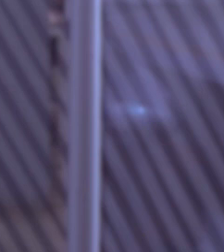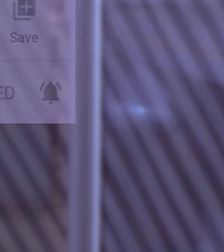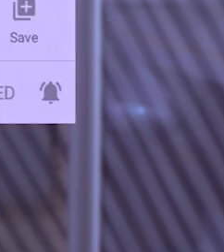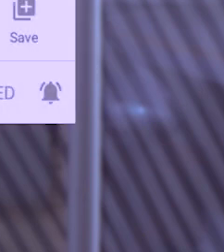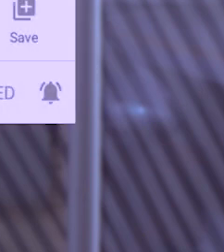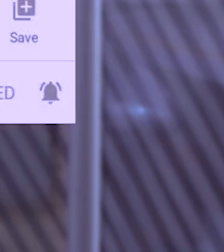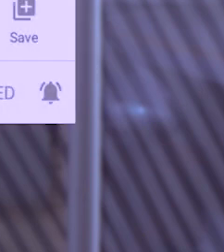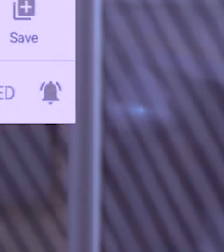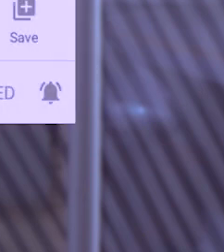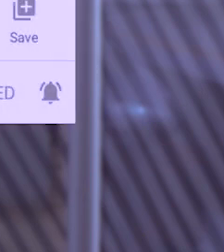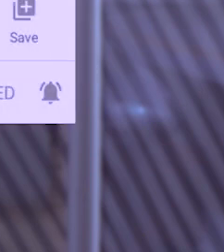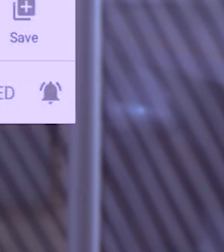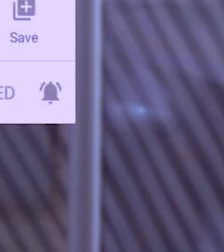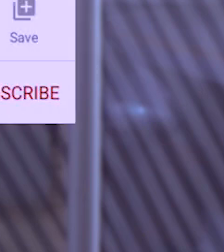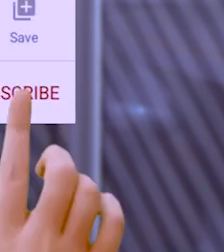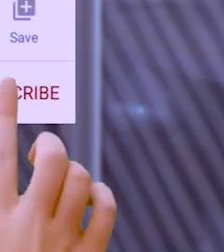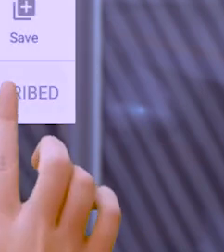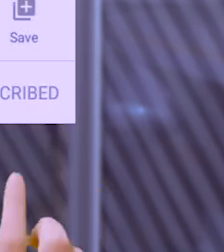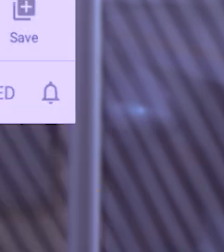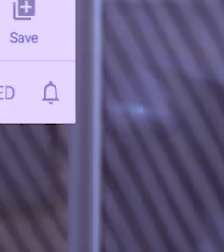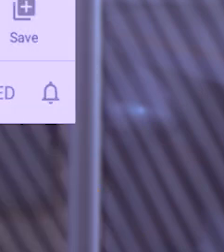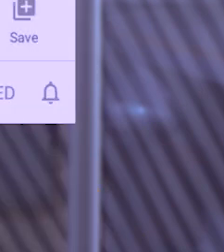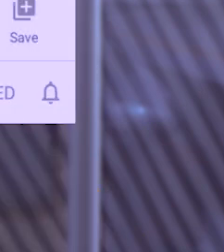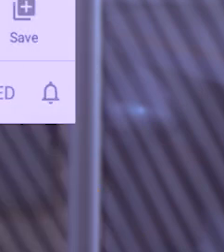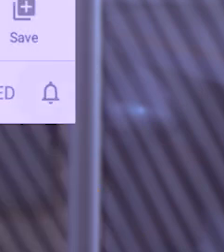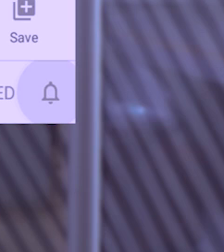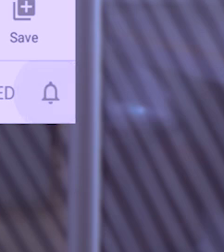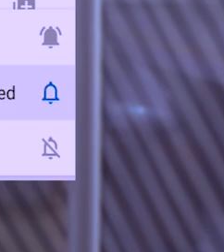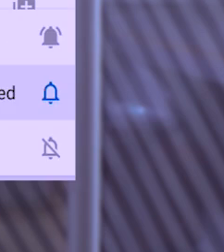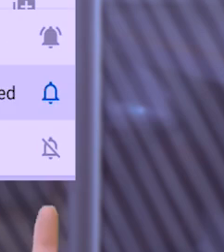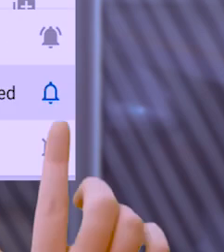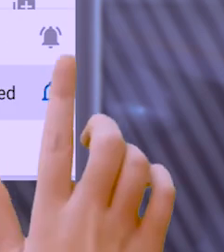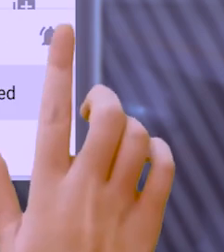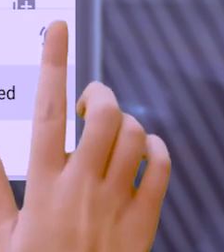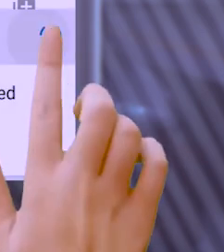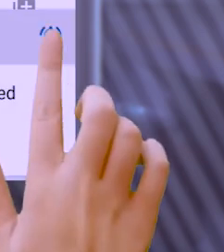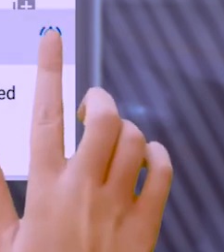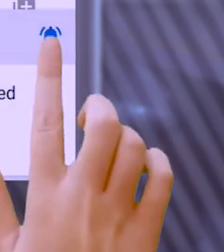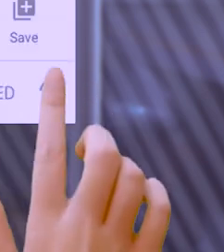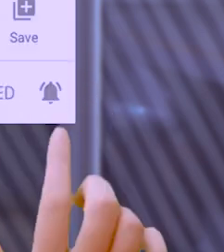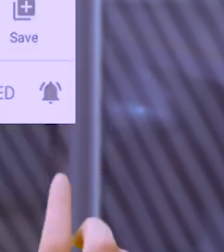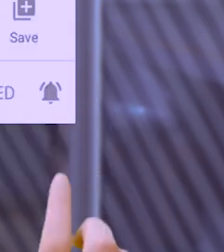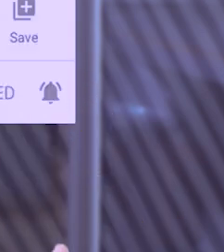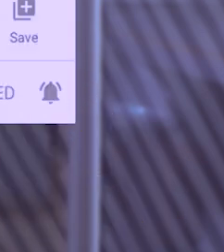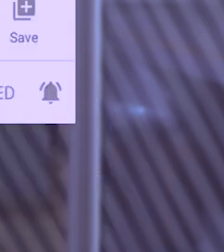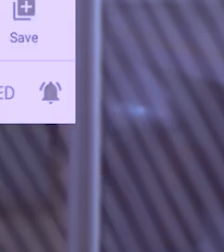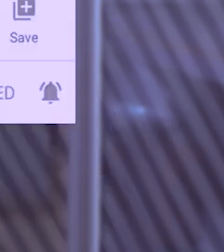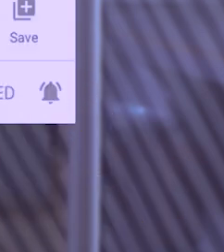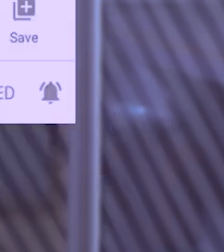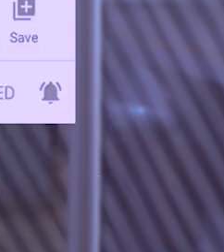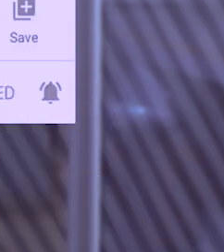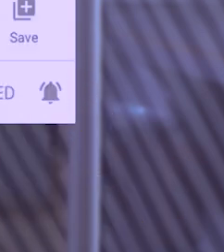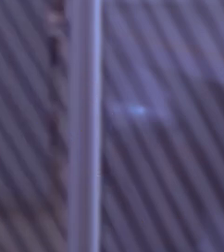Before you watch this video, don't forget to like and subscribe to Social Media Hegemon TV, and do not forget to press the notification button and to get